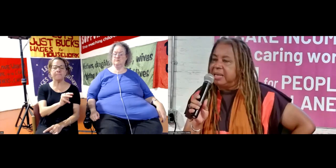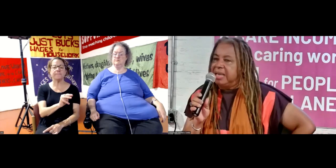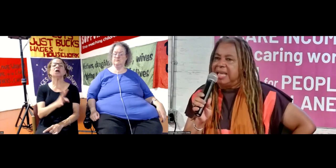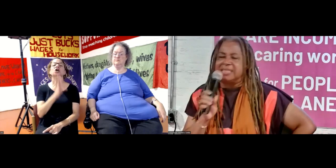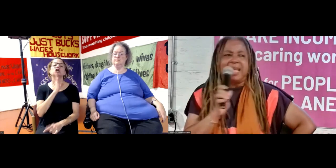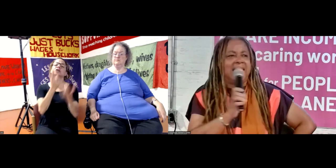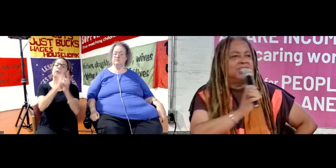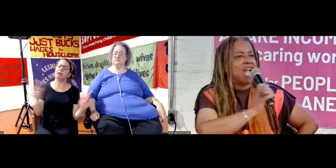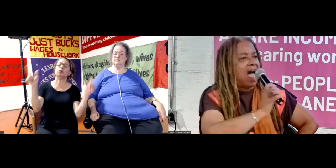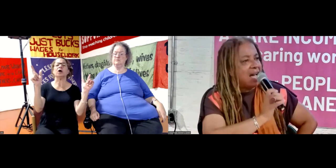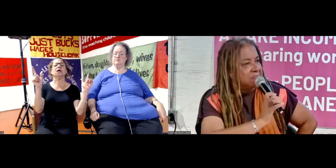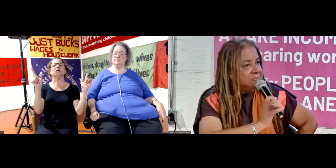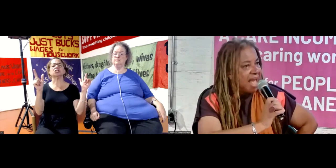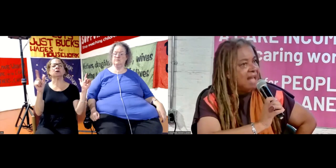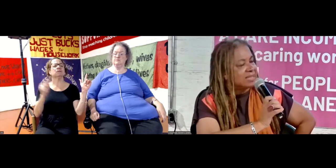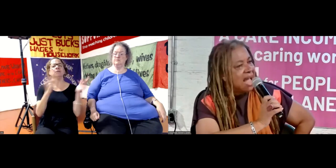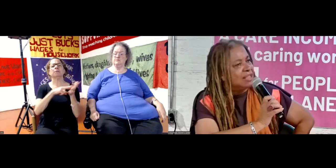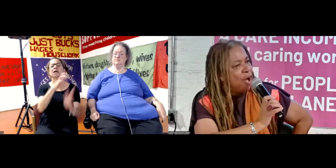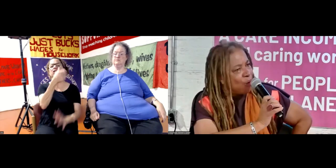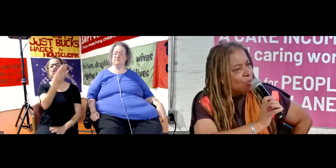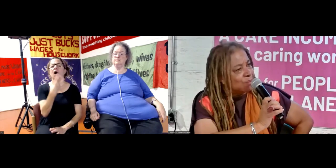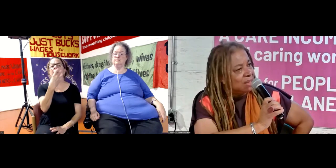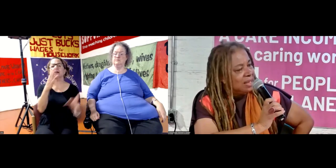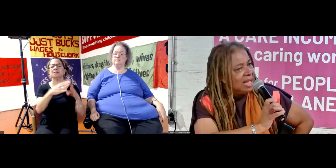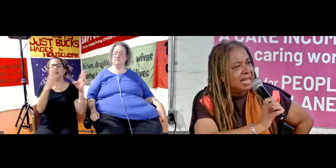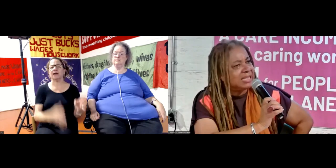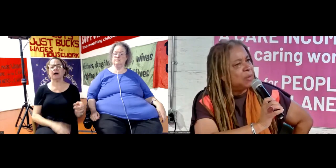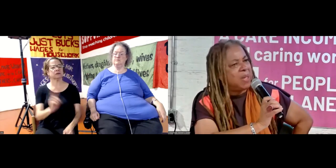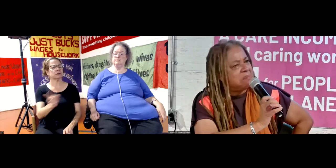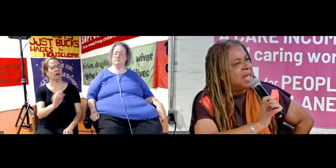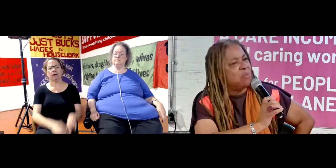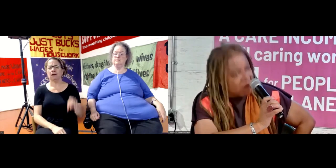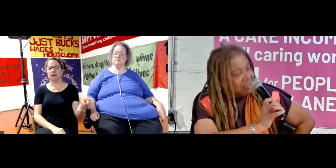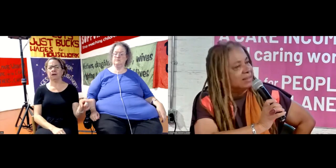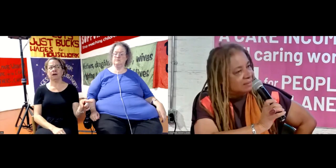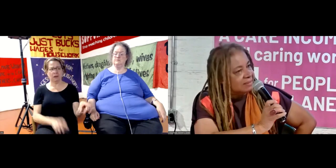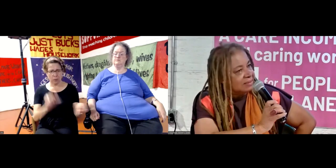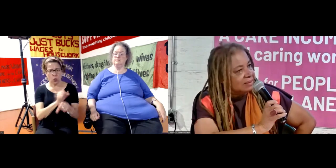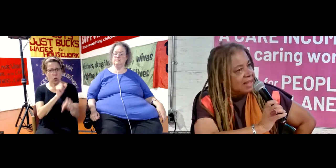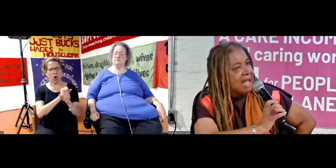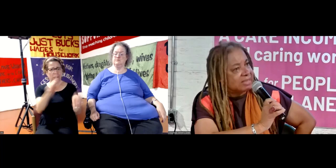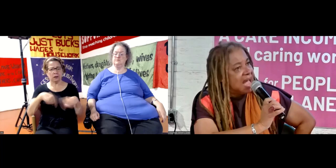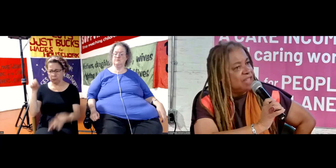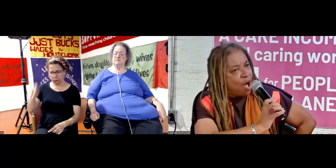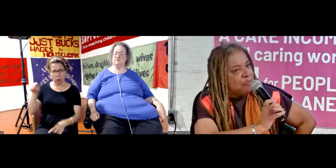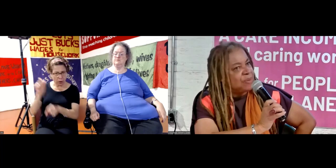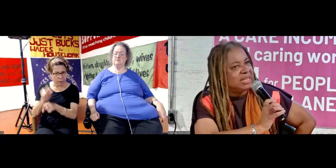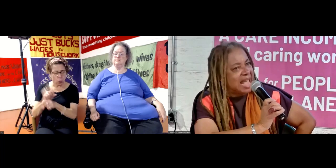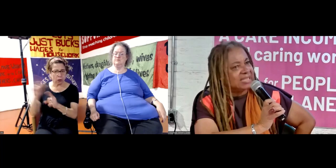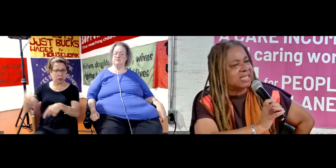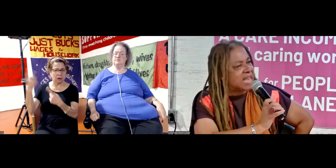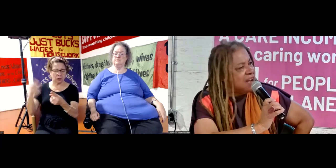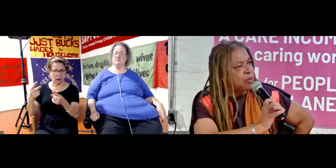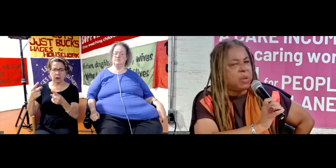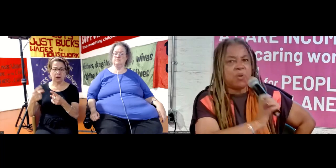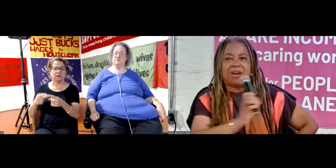liberation is to get a job outside the home. And they said, we've been working outside the home from the